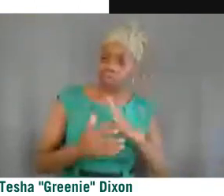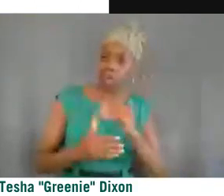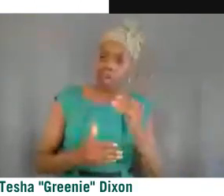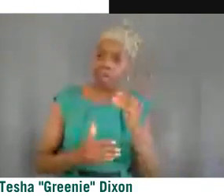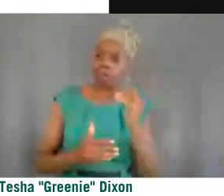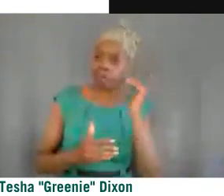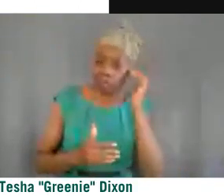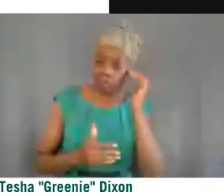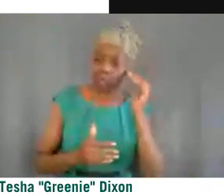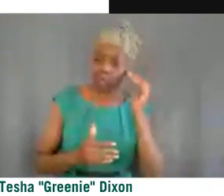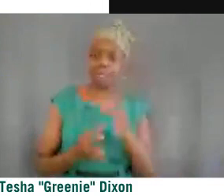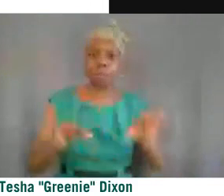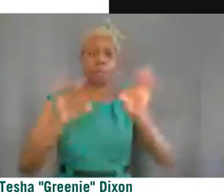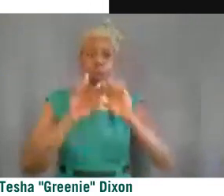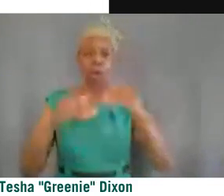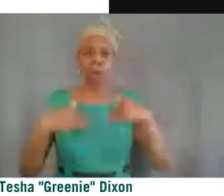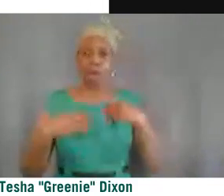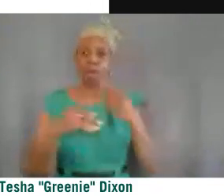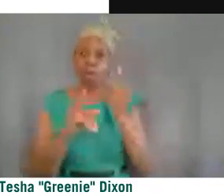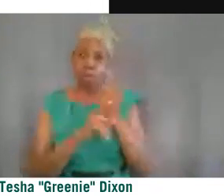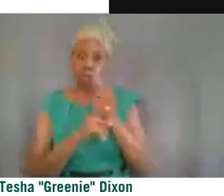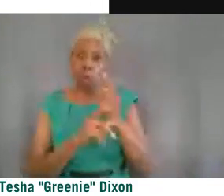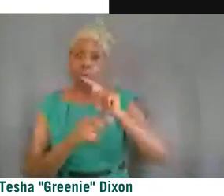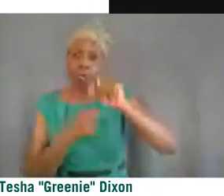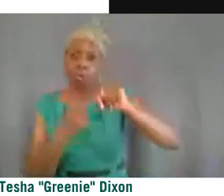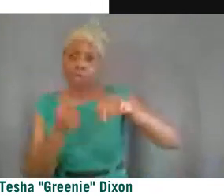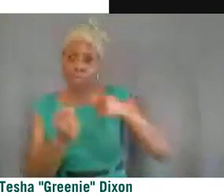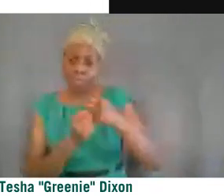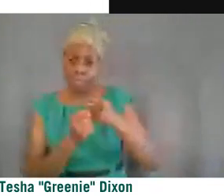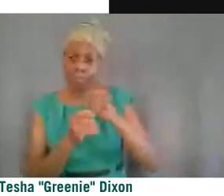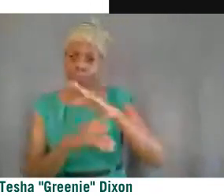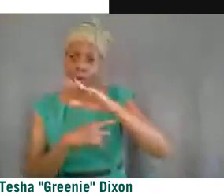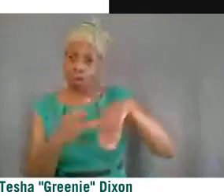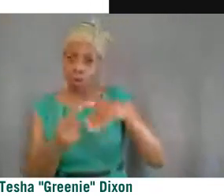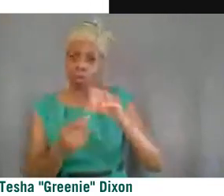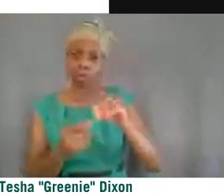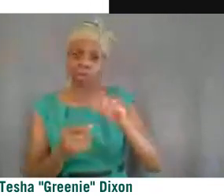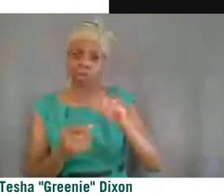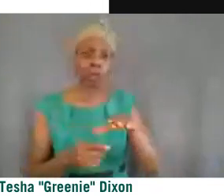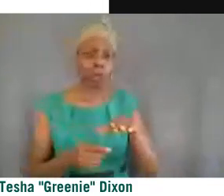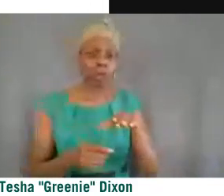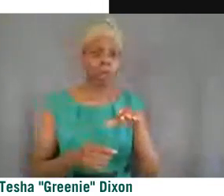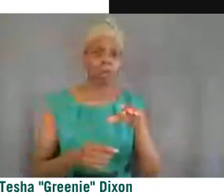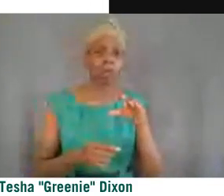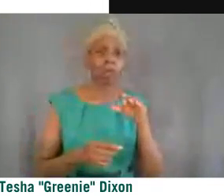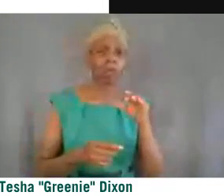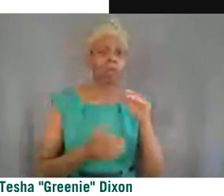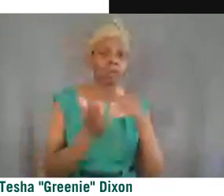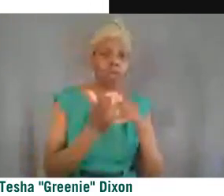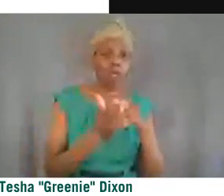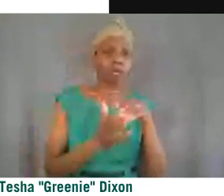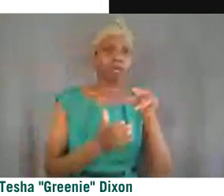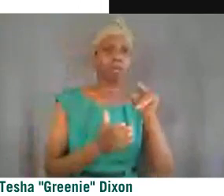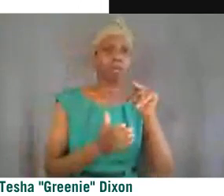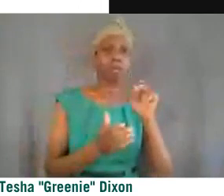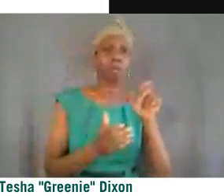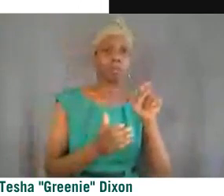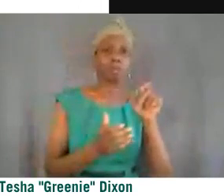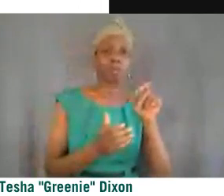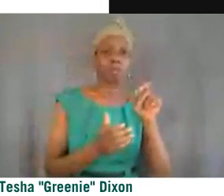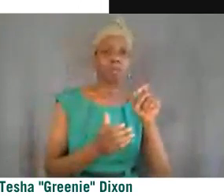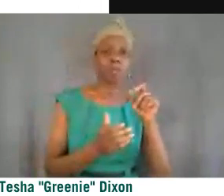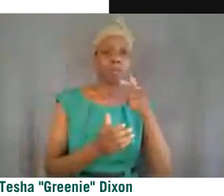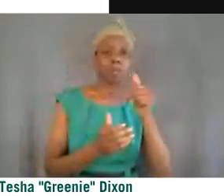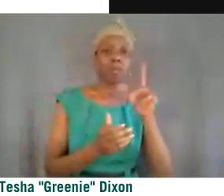around you. So Dr. Glader, how do the families start thinking about putting this care team together? Obviously, Nationwide